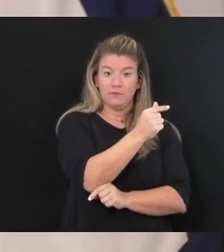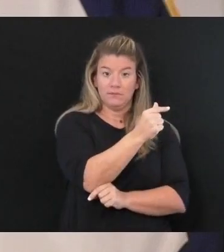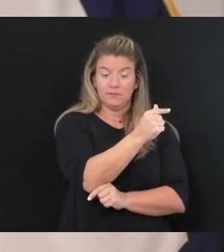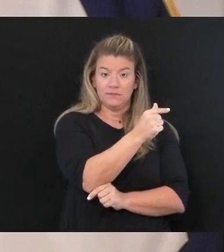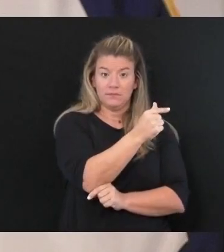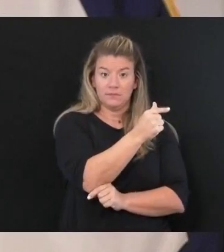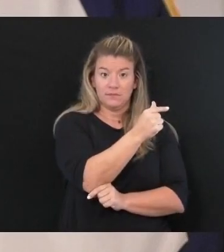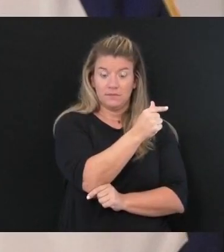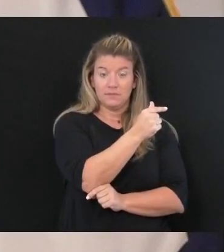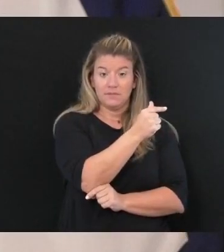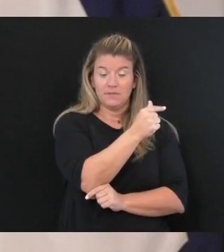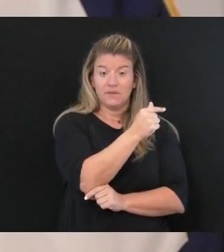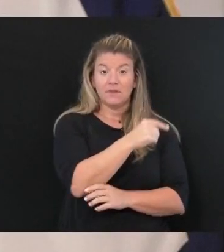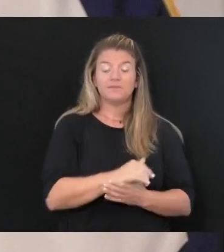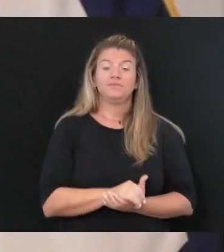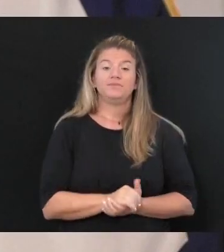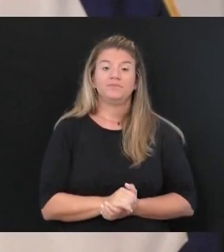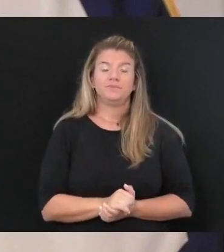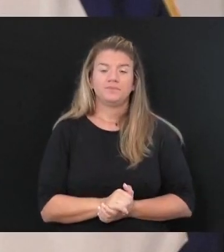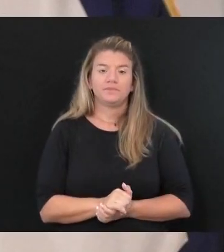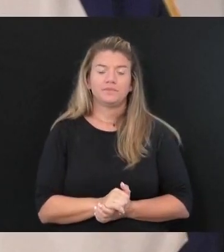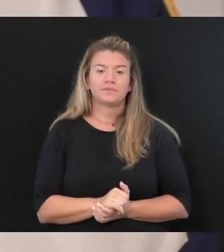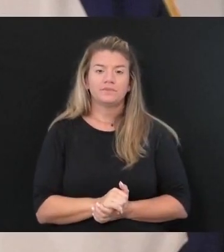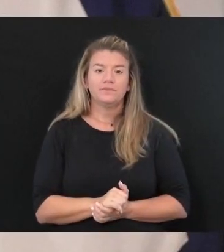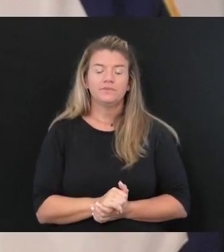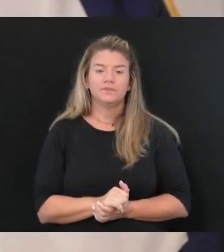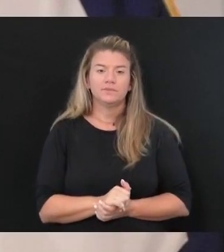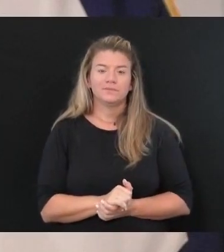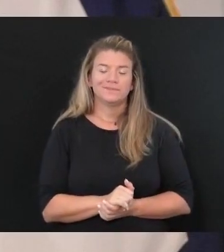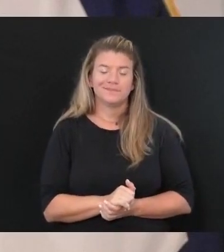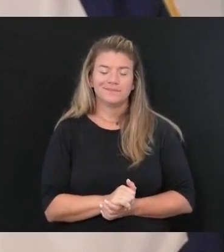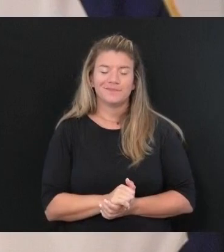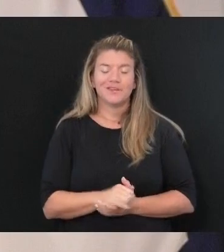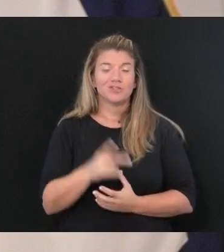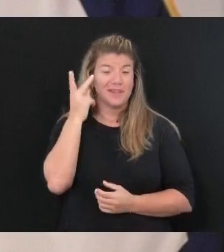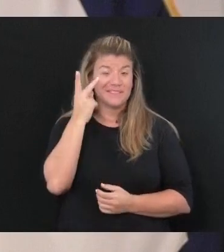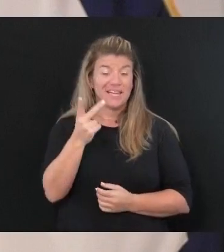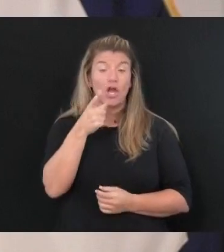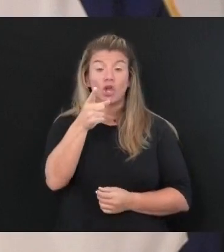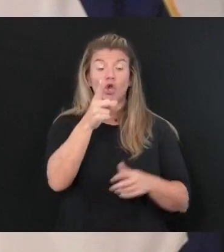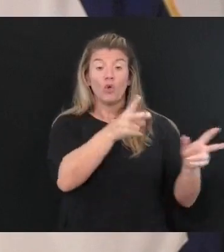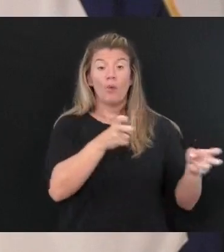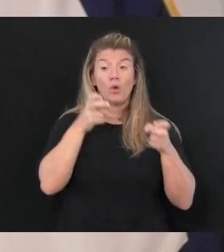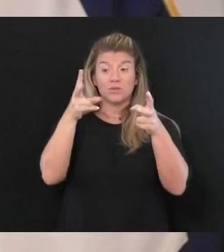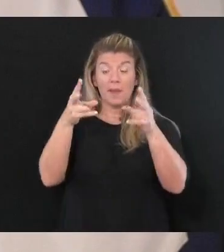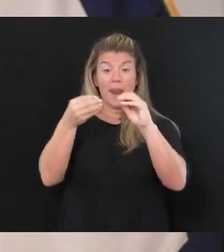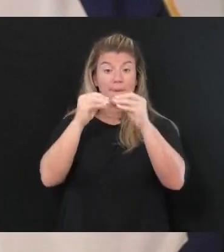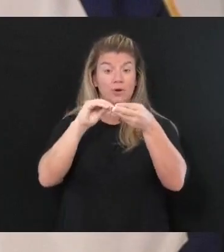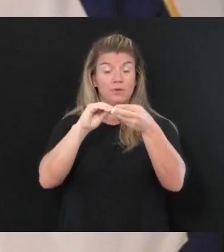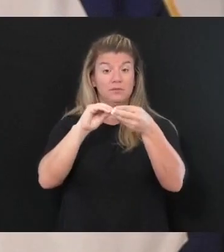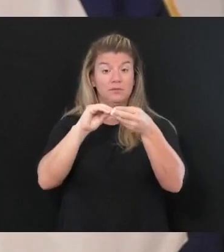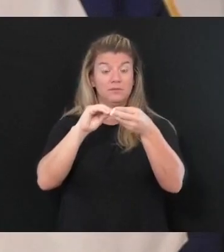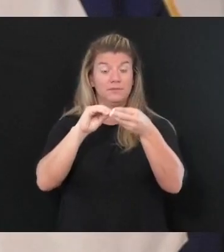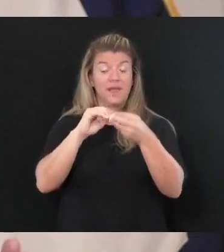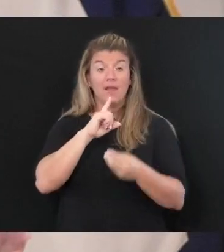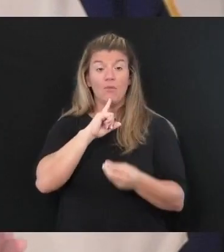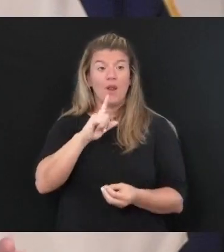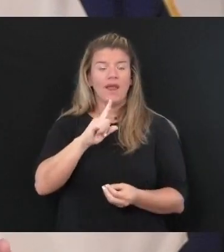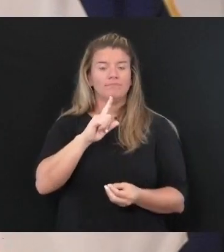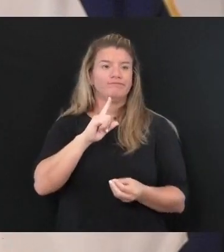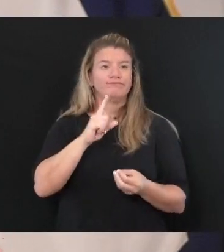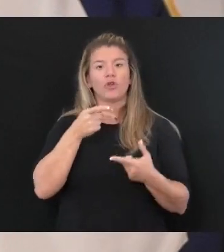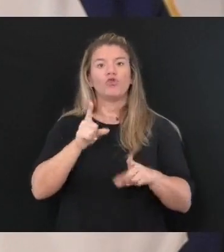So from the standpoint of, let's just say we posted this number, let's just say that in the middle of the